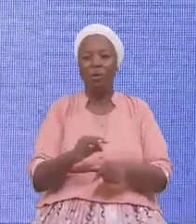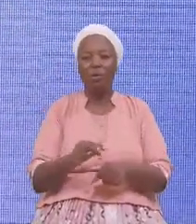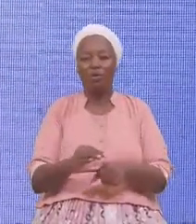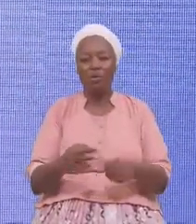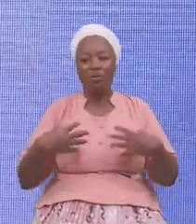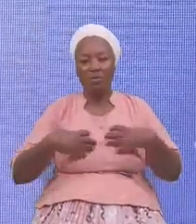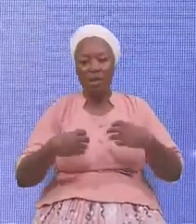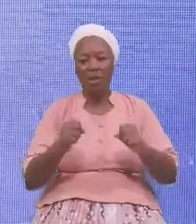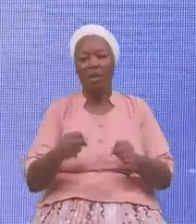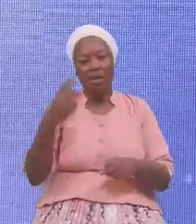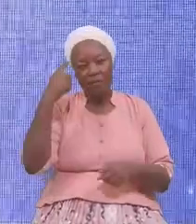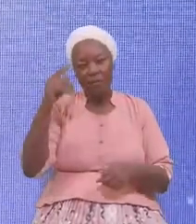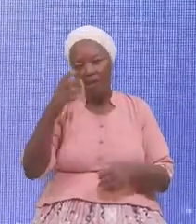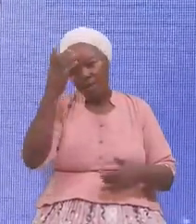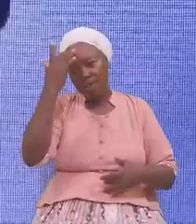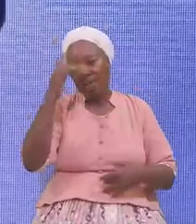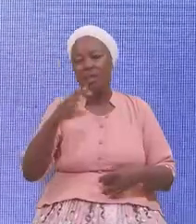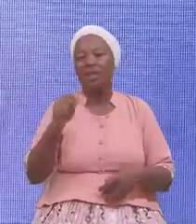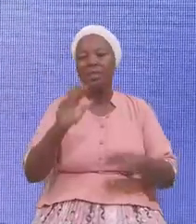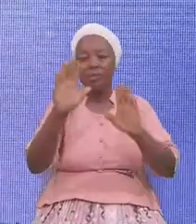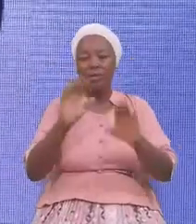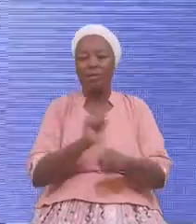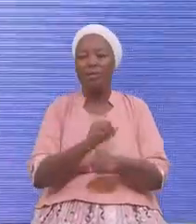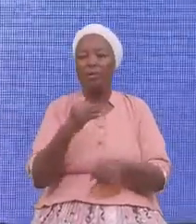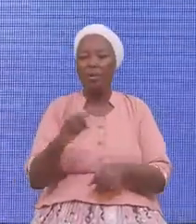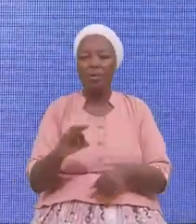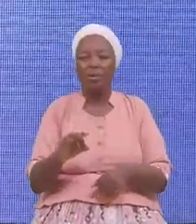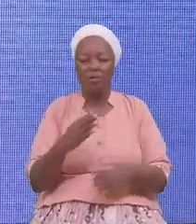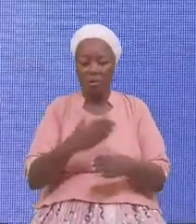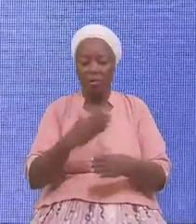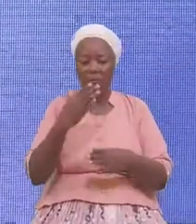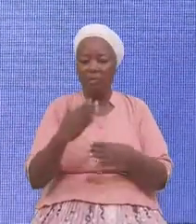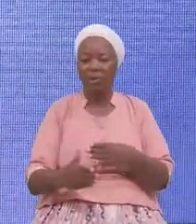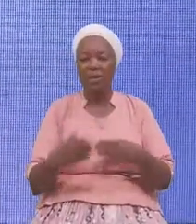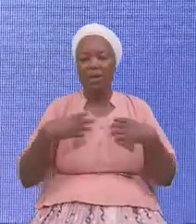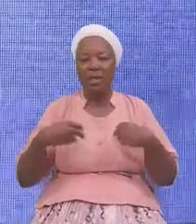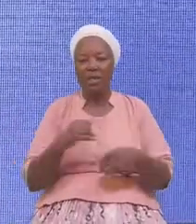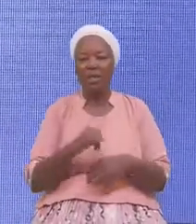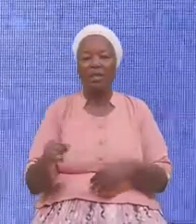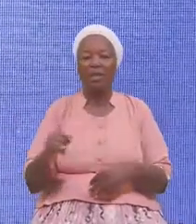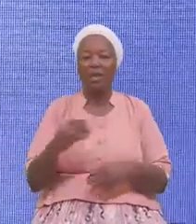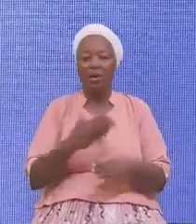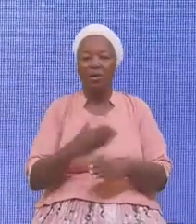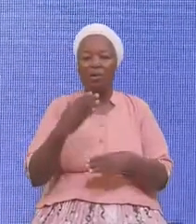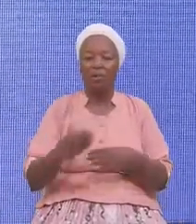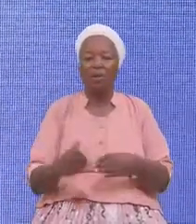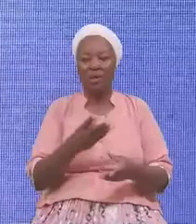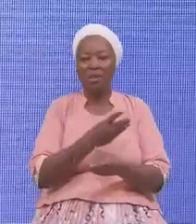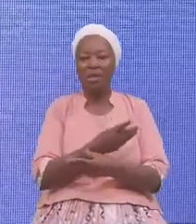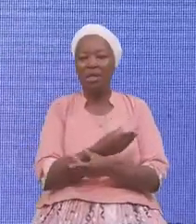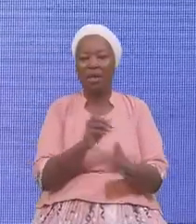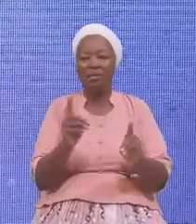soundness for the sick, the miracle of total healing, total